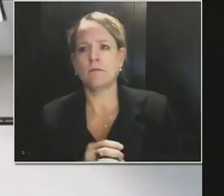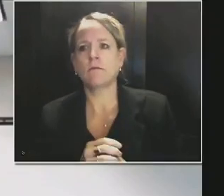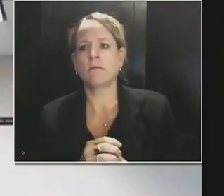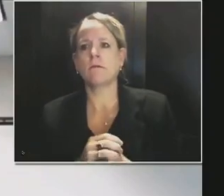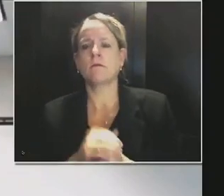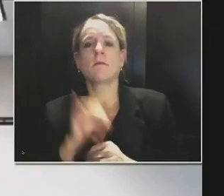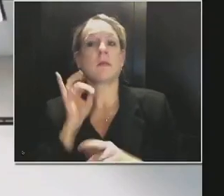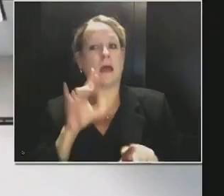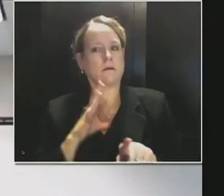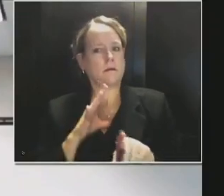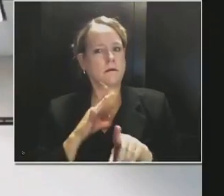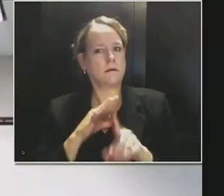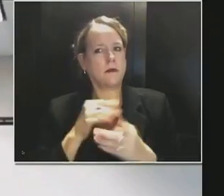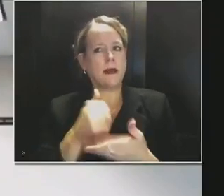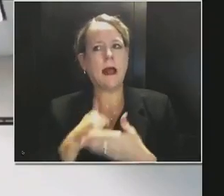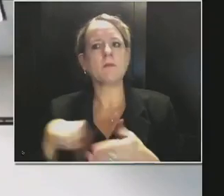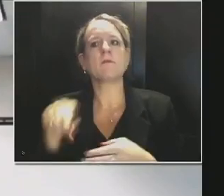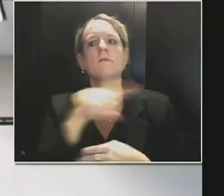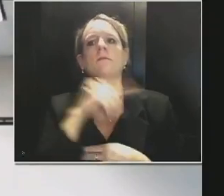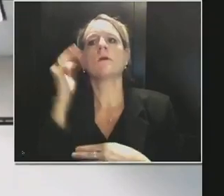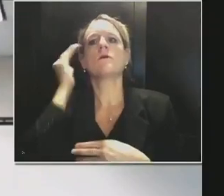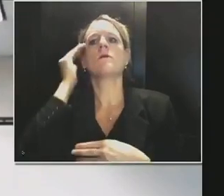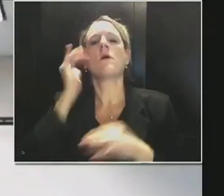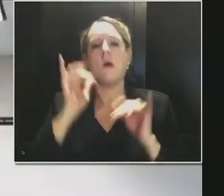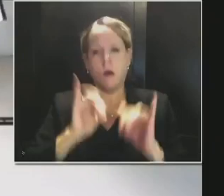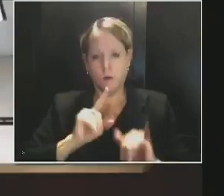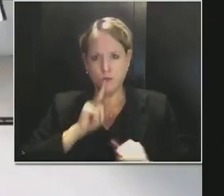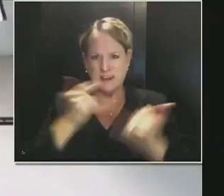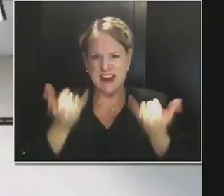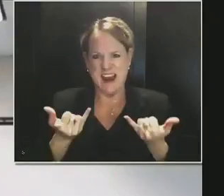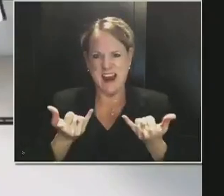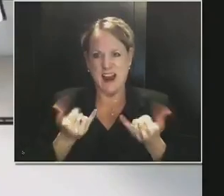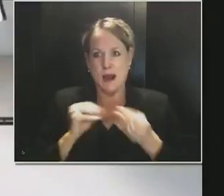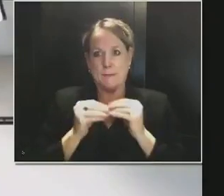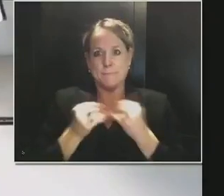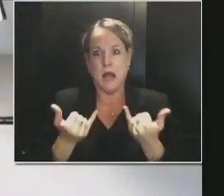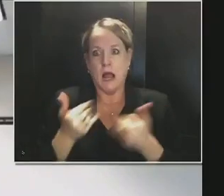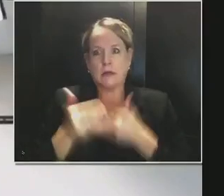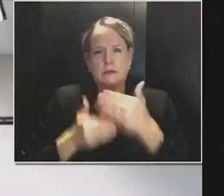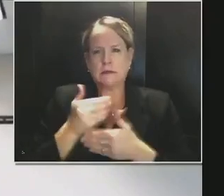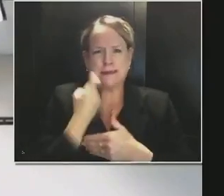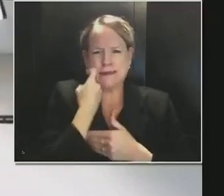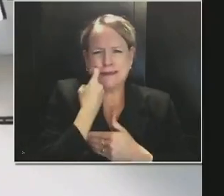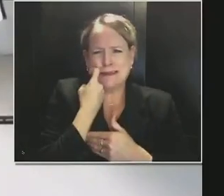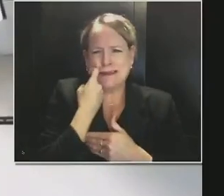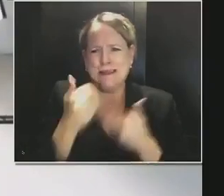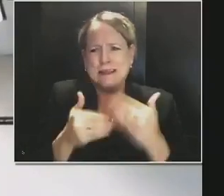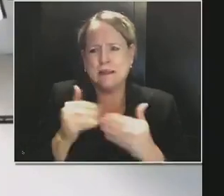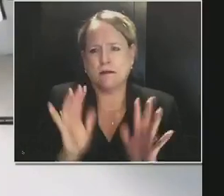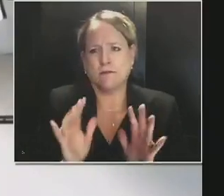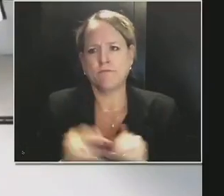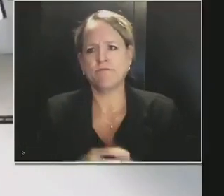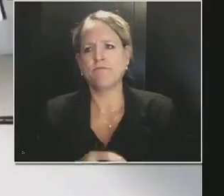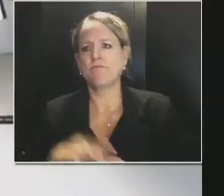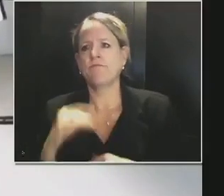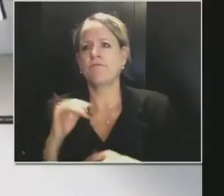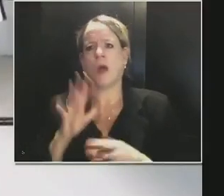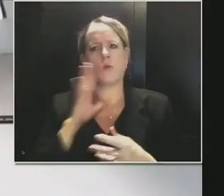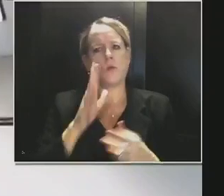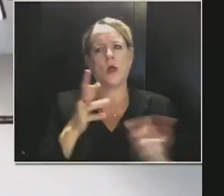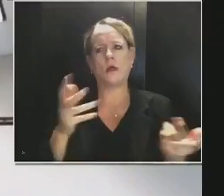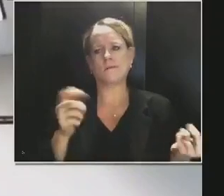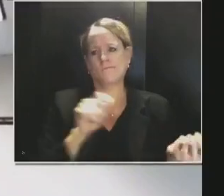show you a 7-day positivity average over the entire duration of the pandemic.